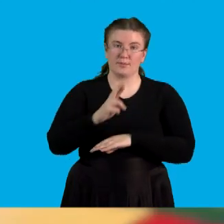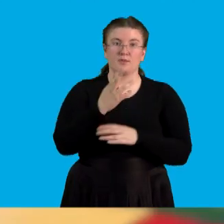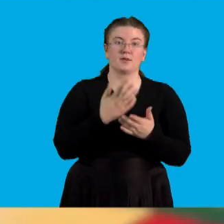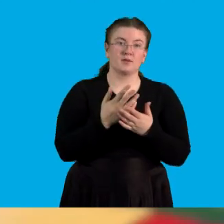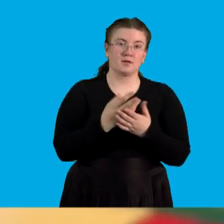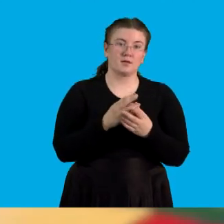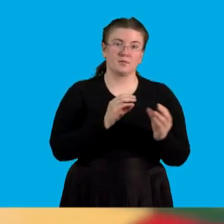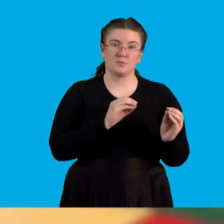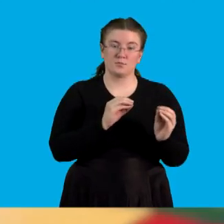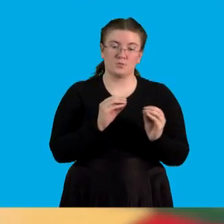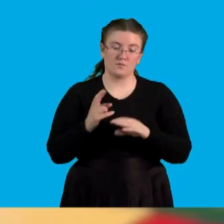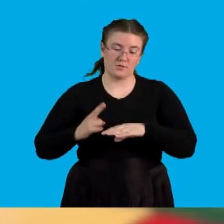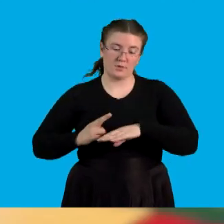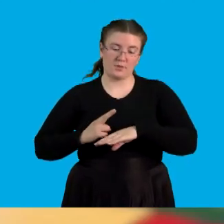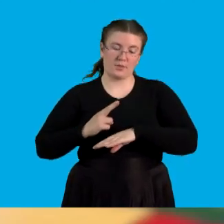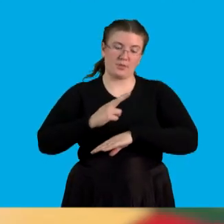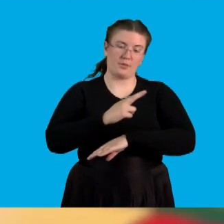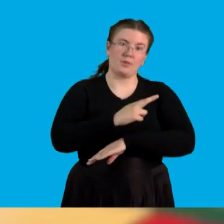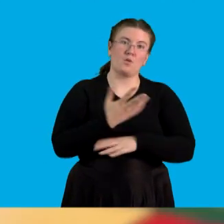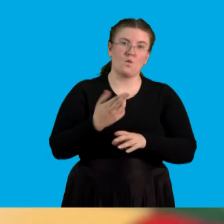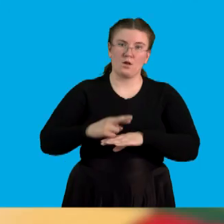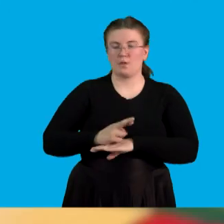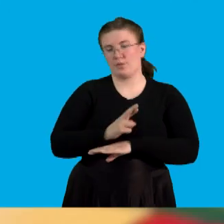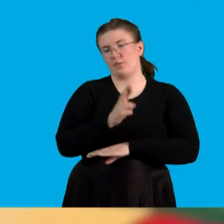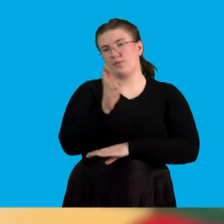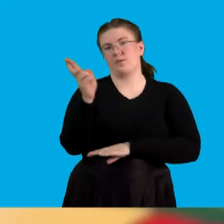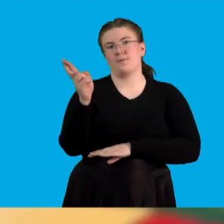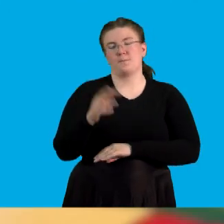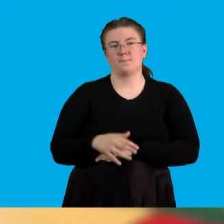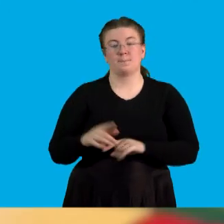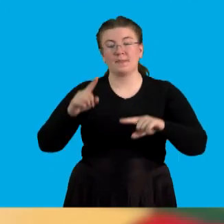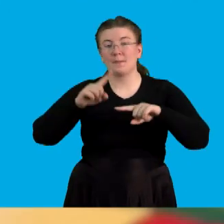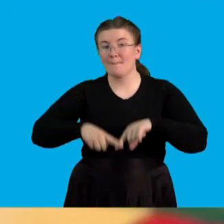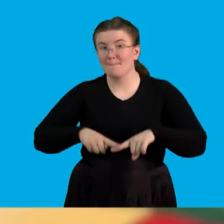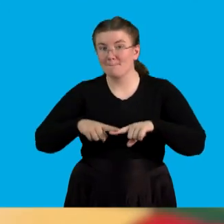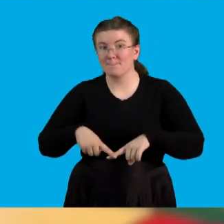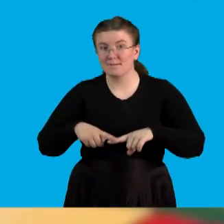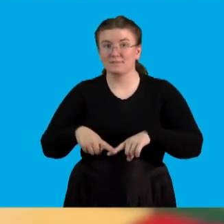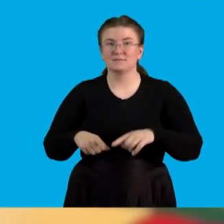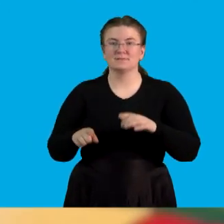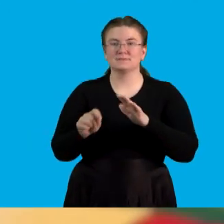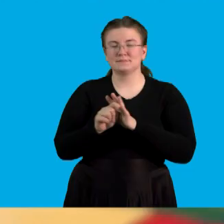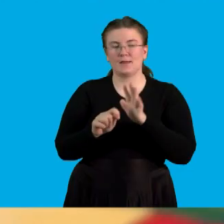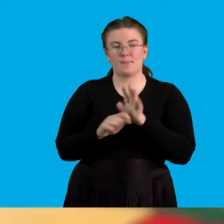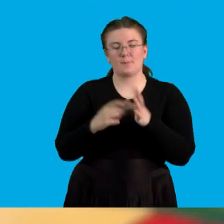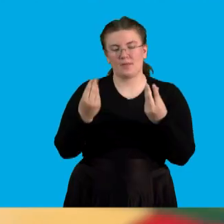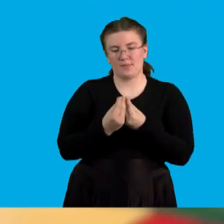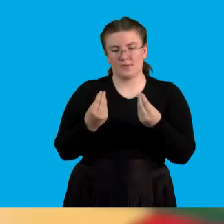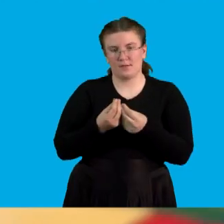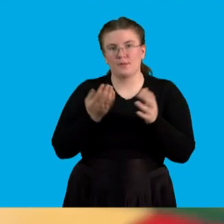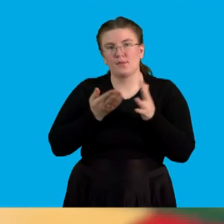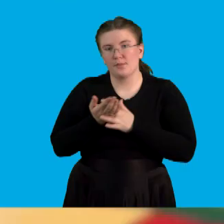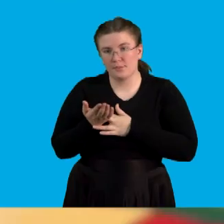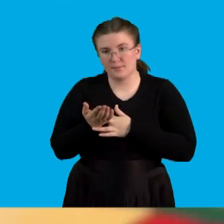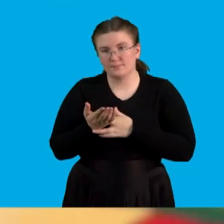be moving towards the normal, or it can also be moving away from the normal, depending on the types of mediums